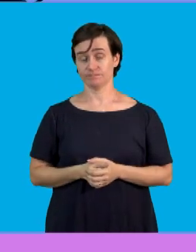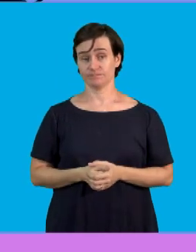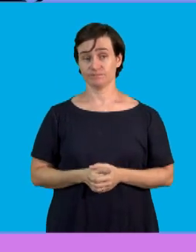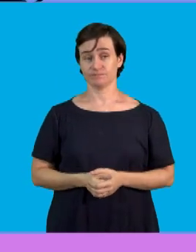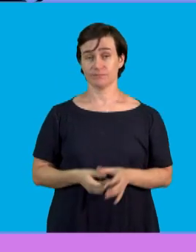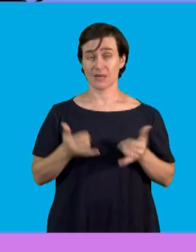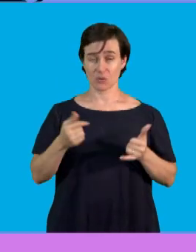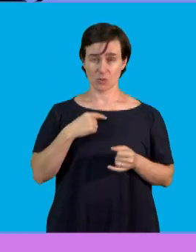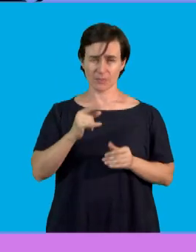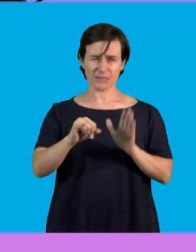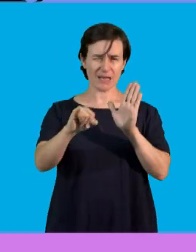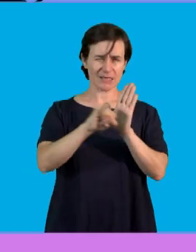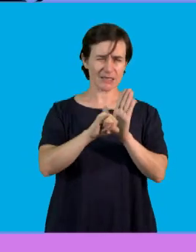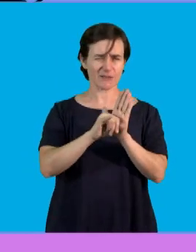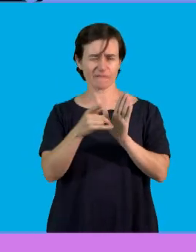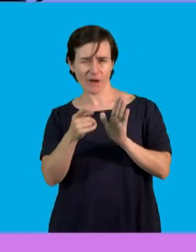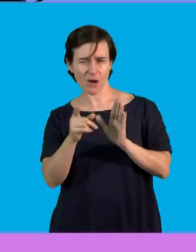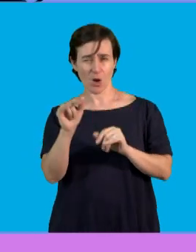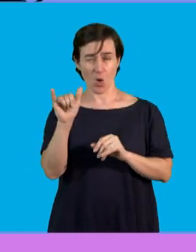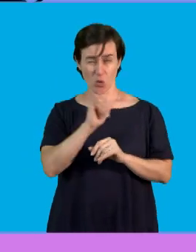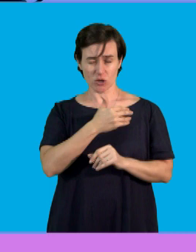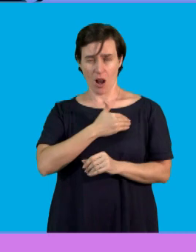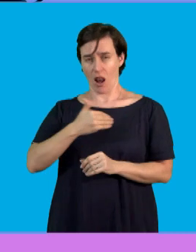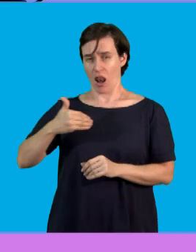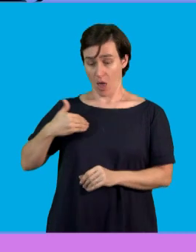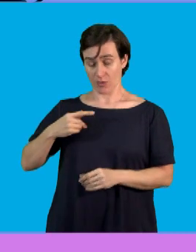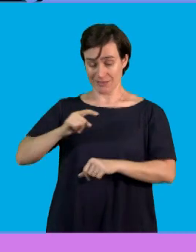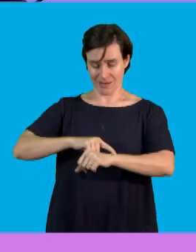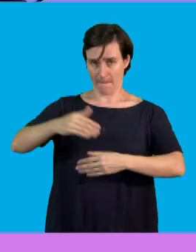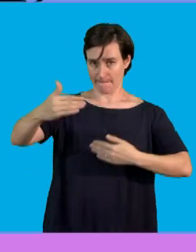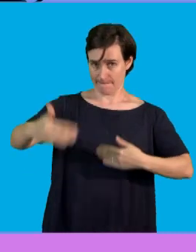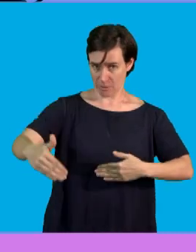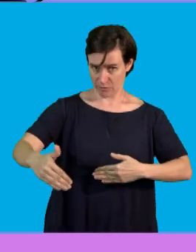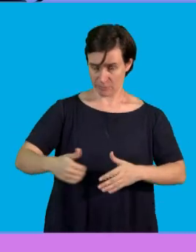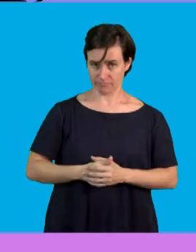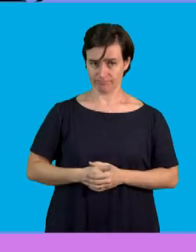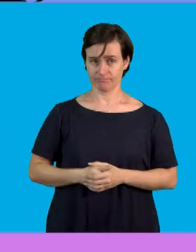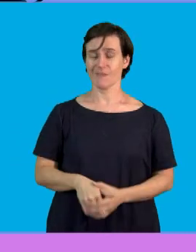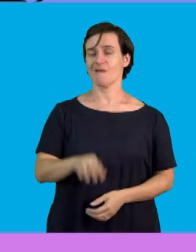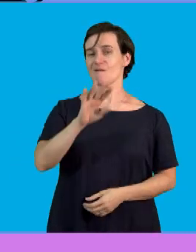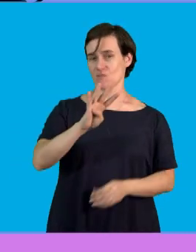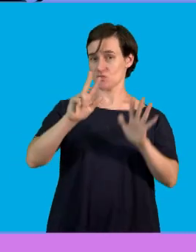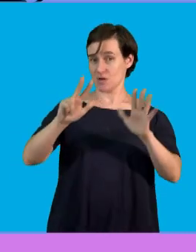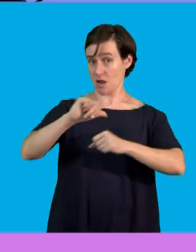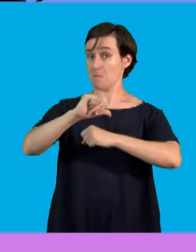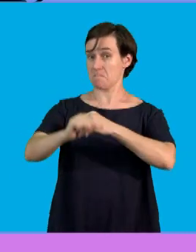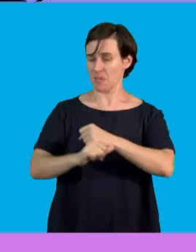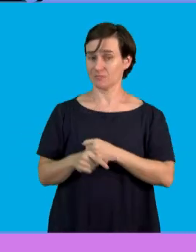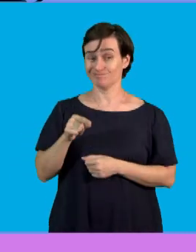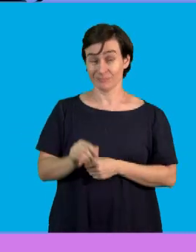to identify or indicate the longest period. It's 48 months.